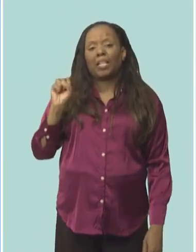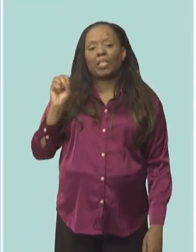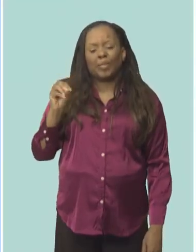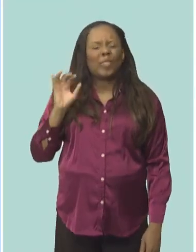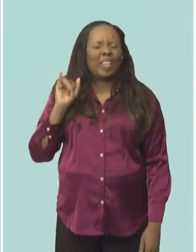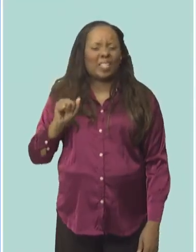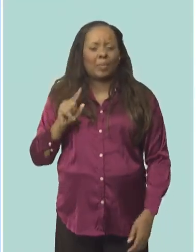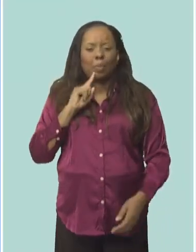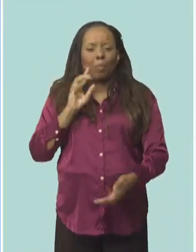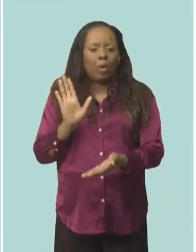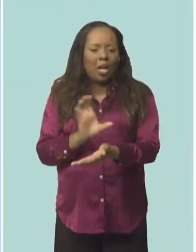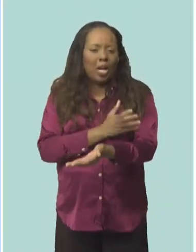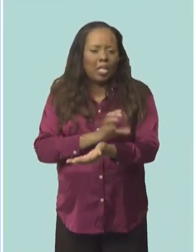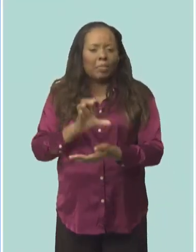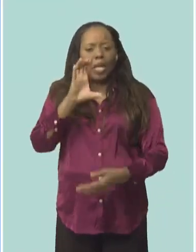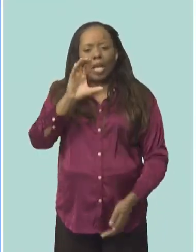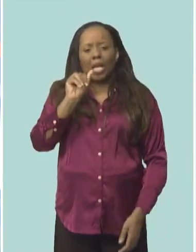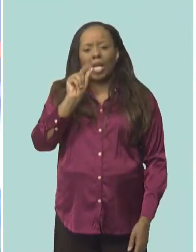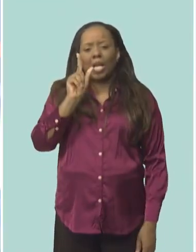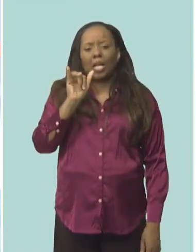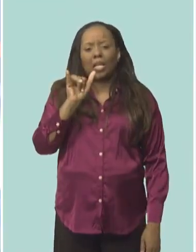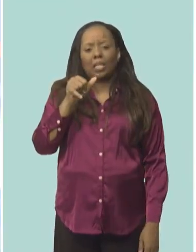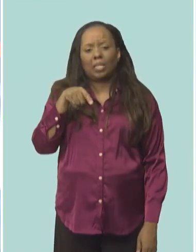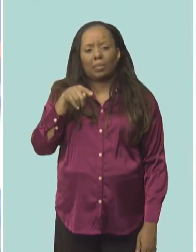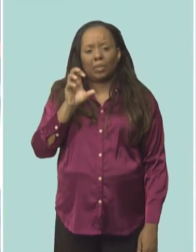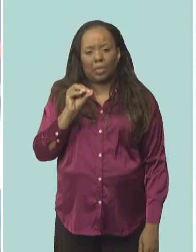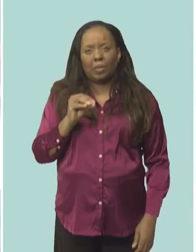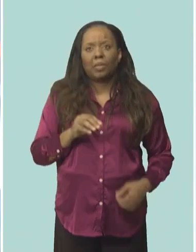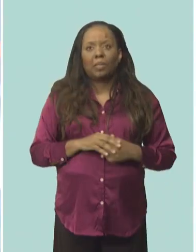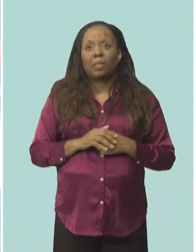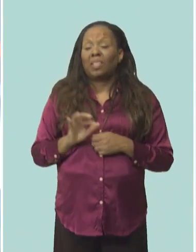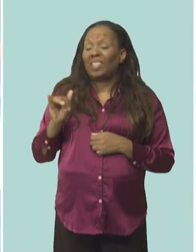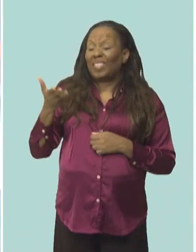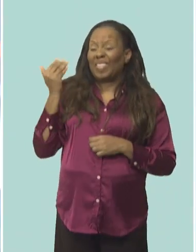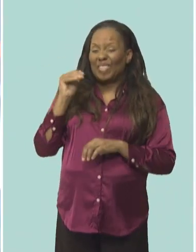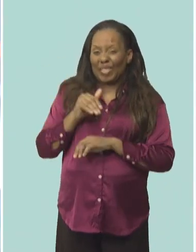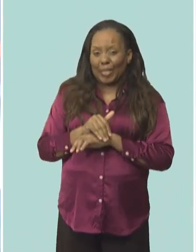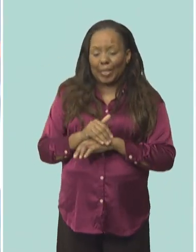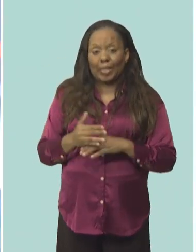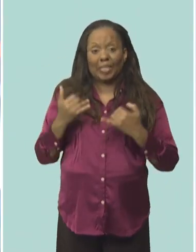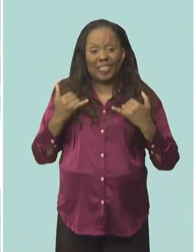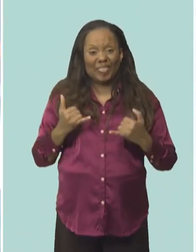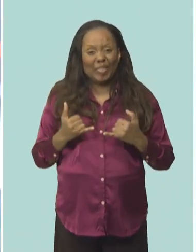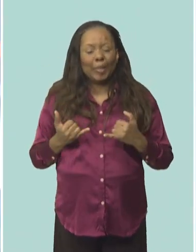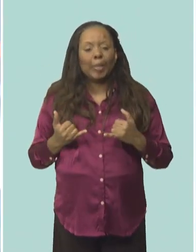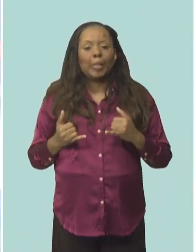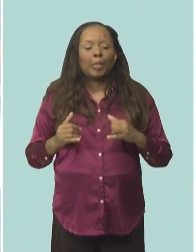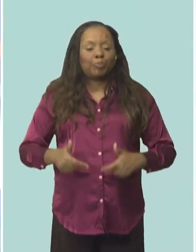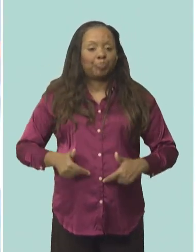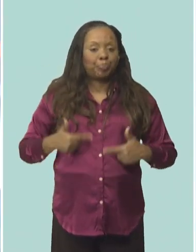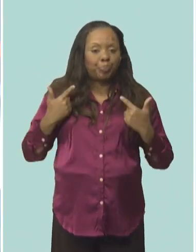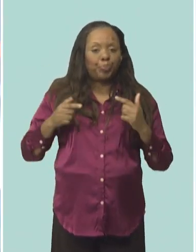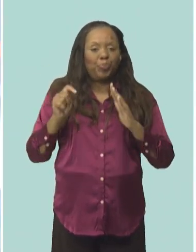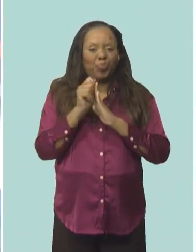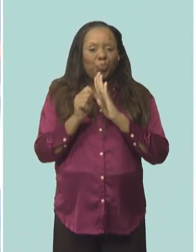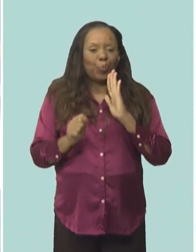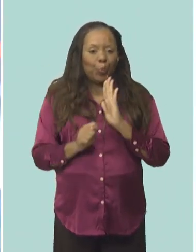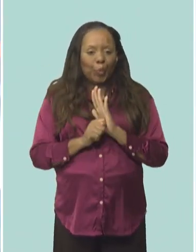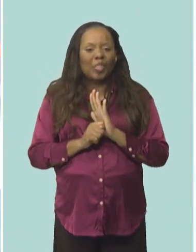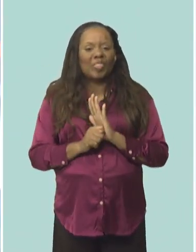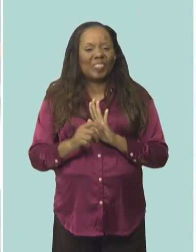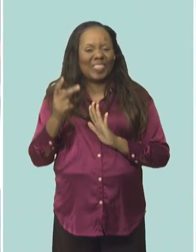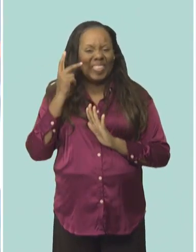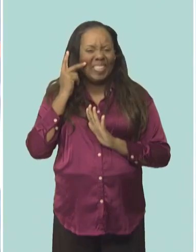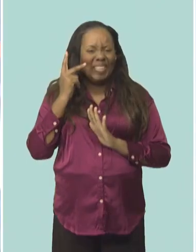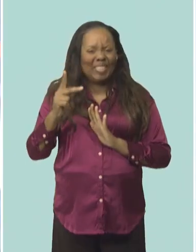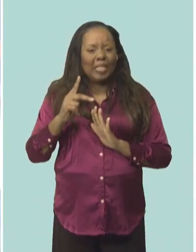Henry, CBC News. Well, that was last night, but today the city came alive with Carifesta 15 Eclipse